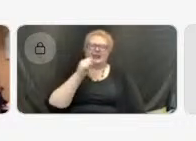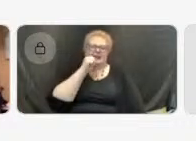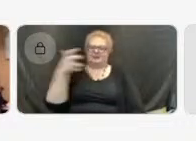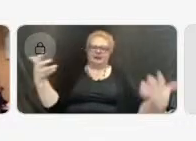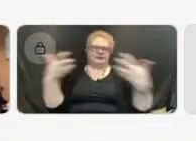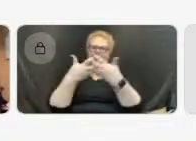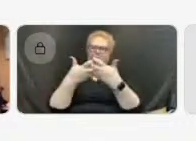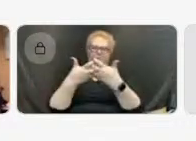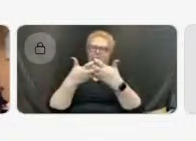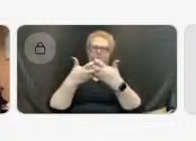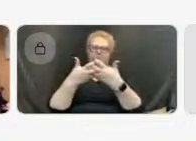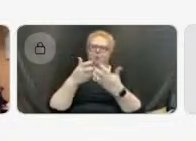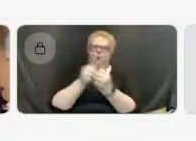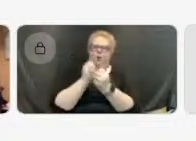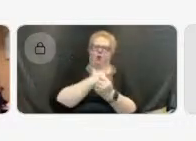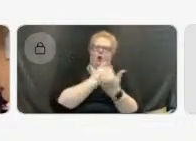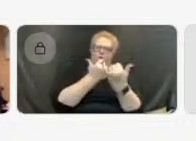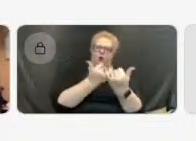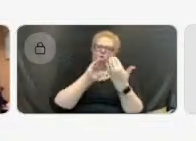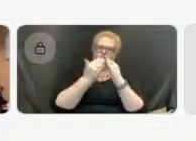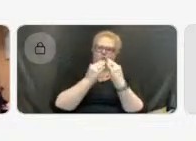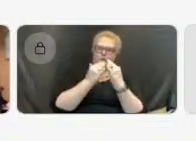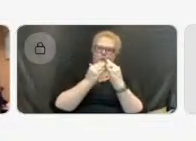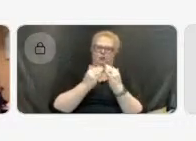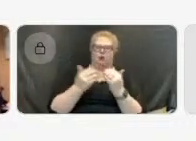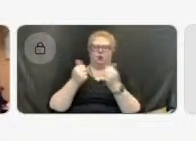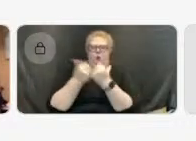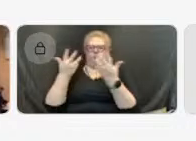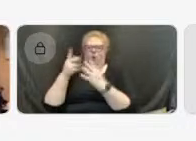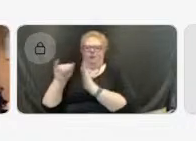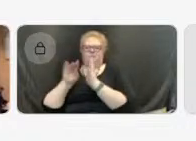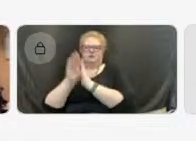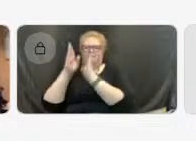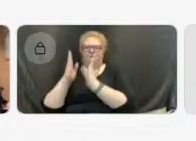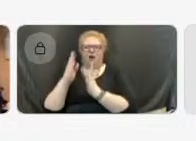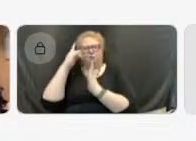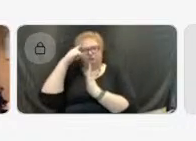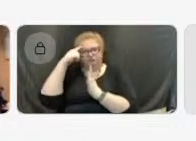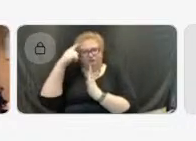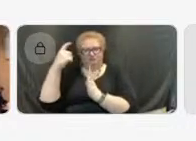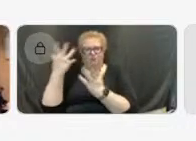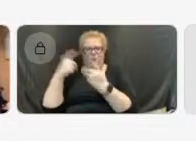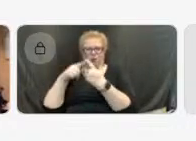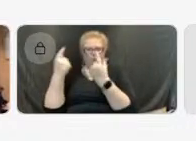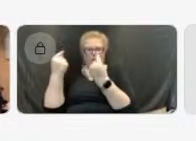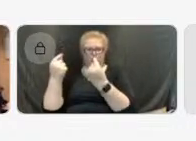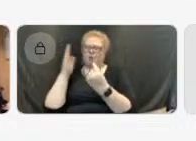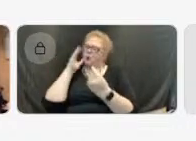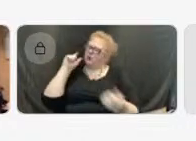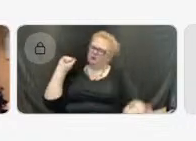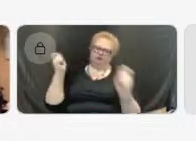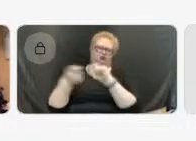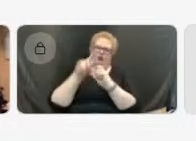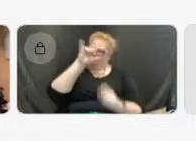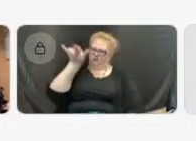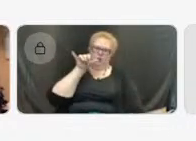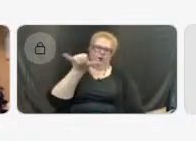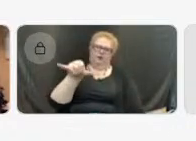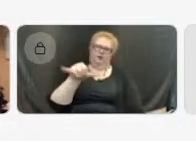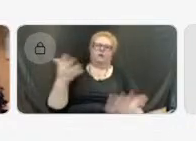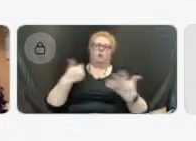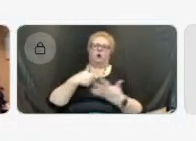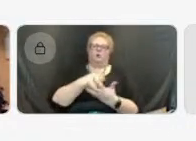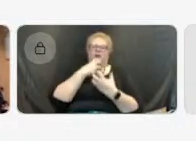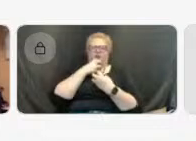current community with what the developer is trying to do in changing forever what we cherish.